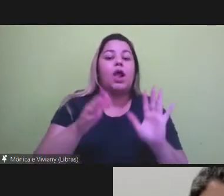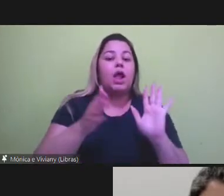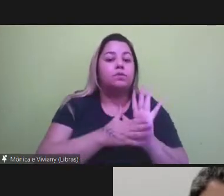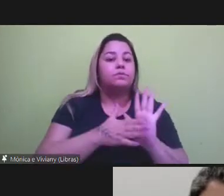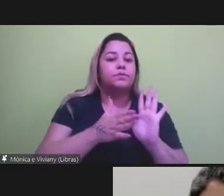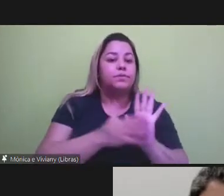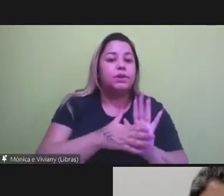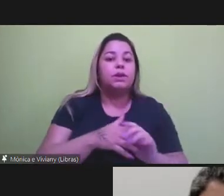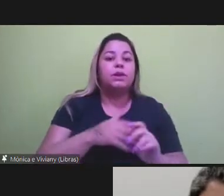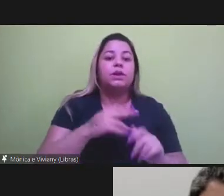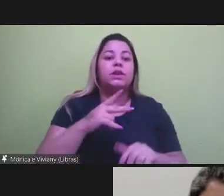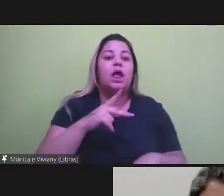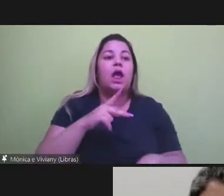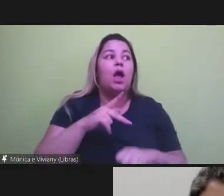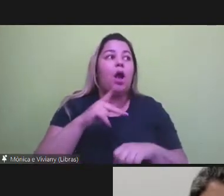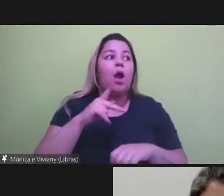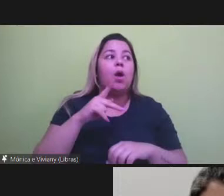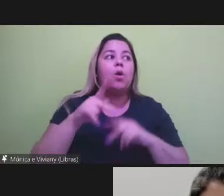within the pedagogical